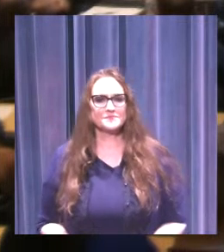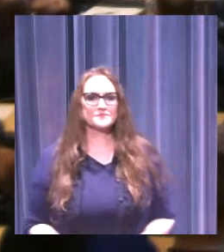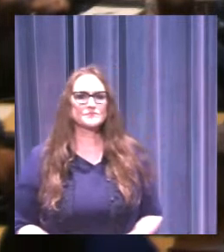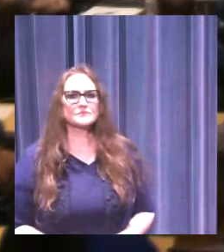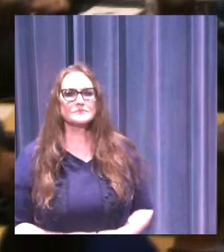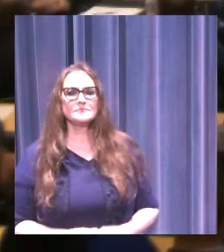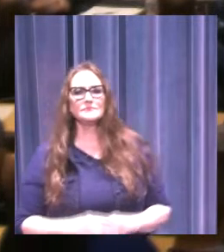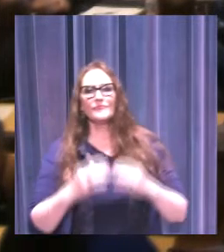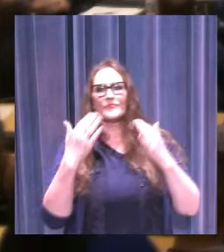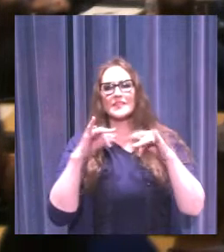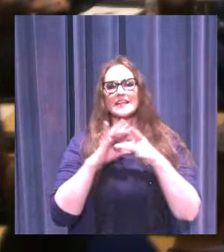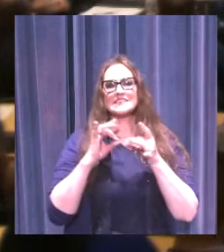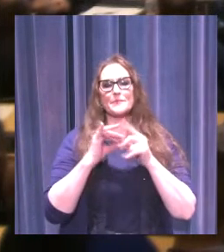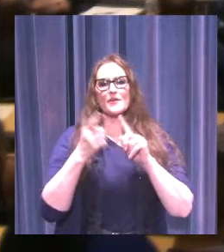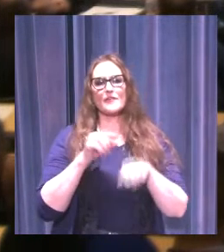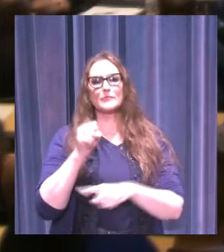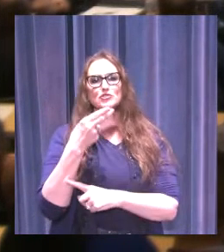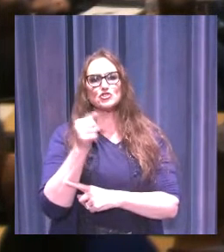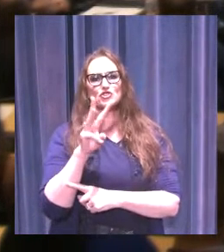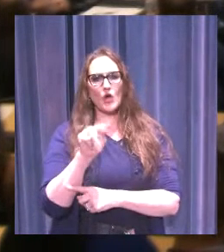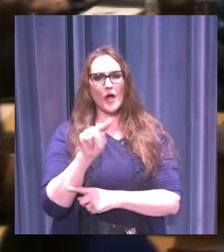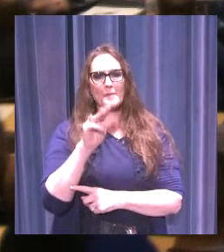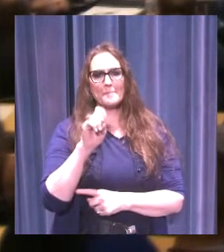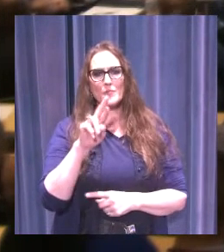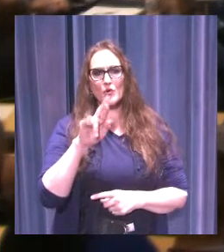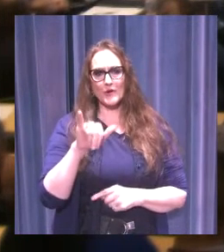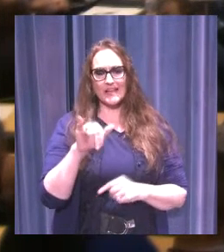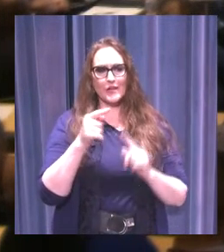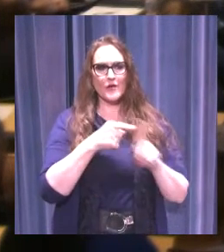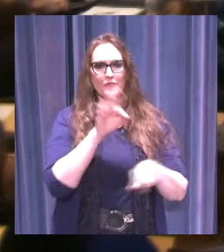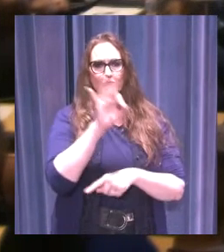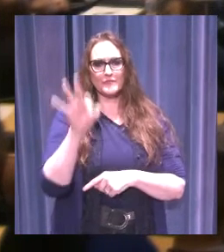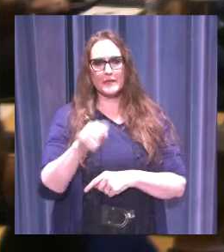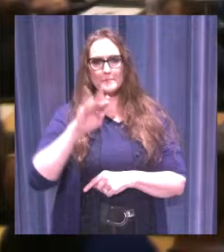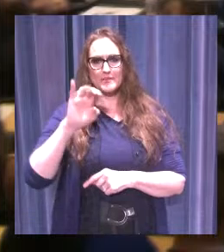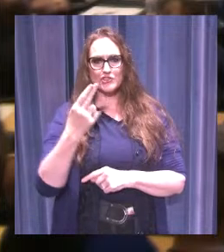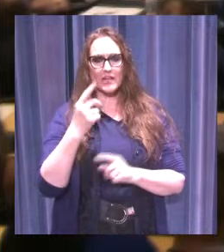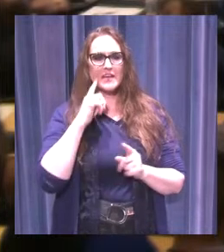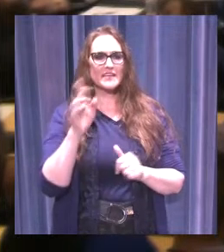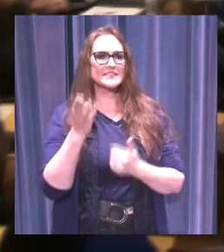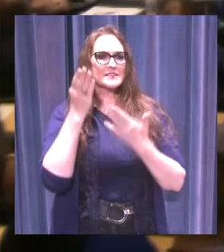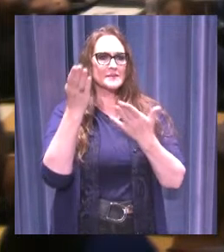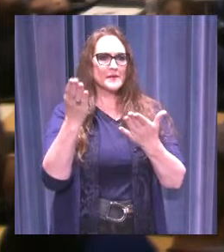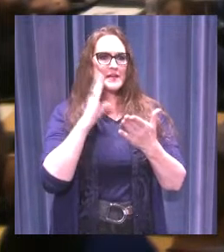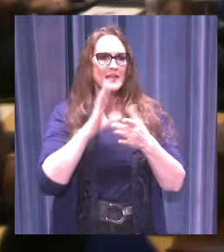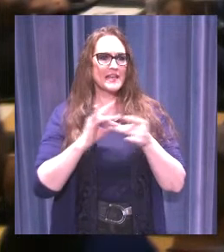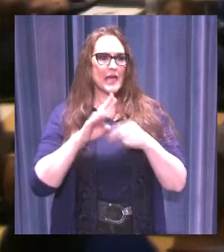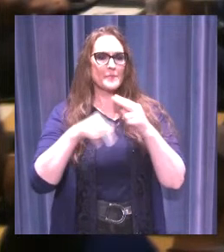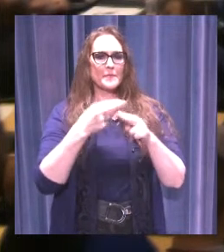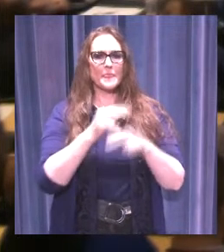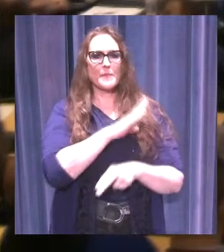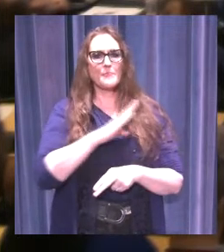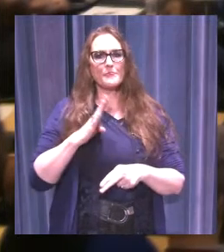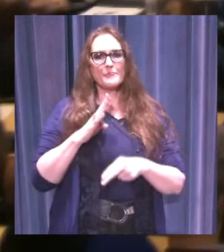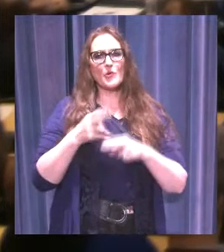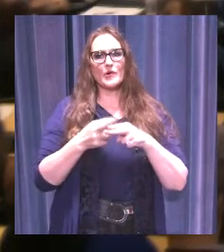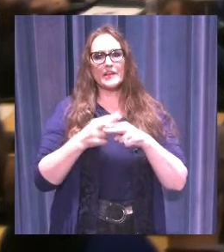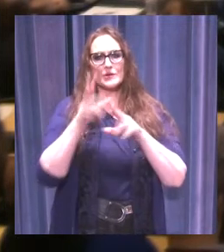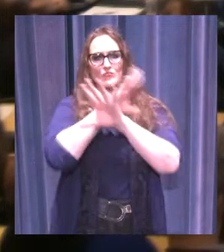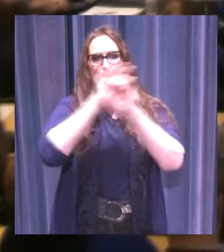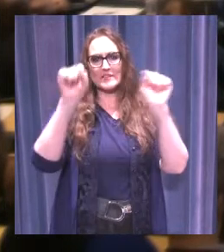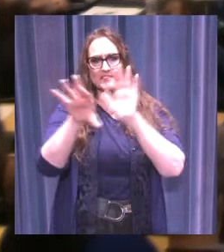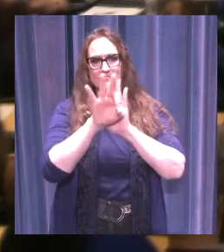The next comment's been submitted by Sean Murray of Flint, Michigan, and he submitted a comment on the board interim president